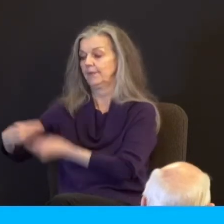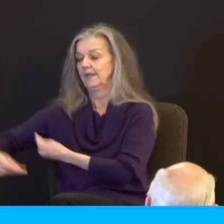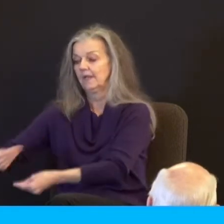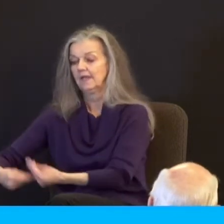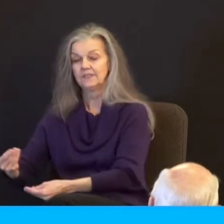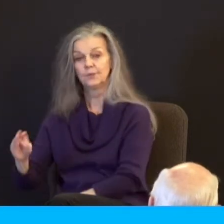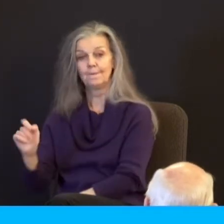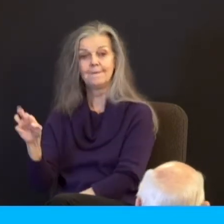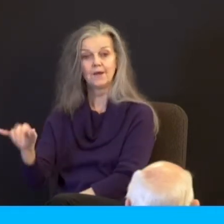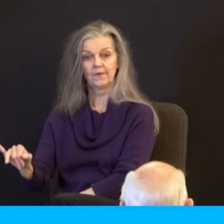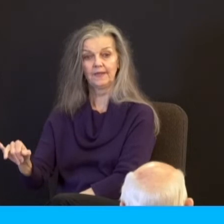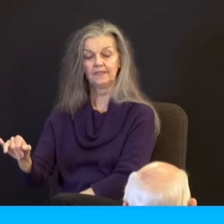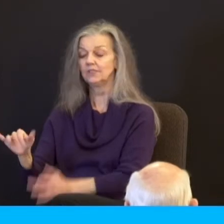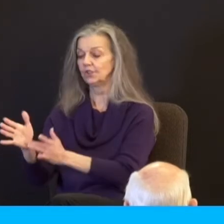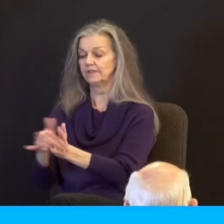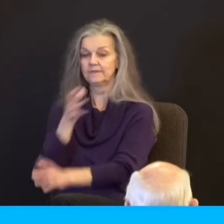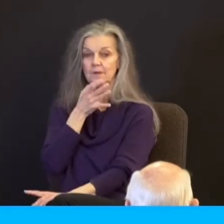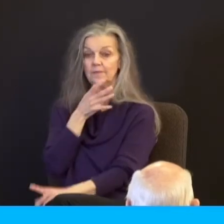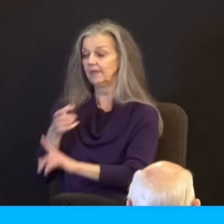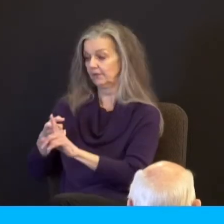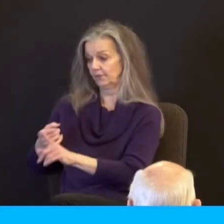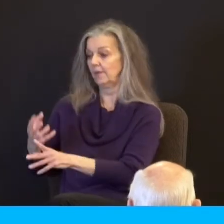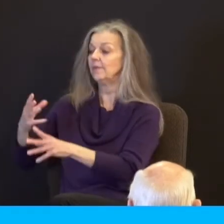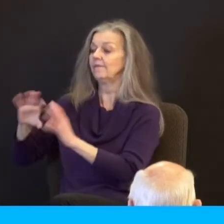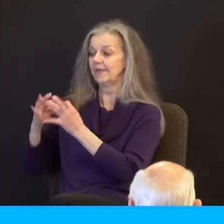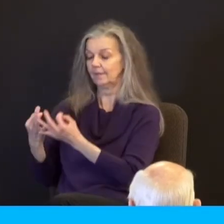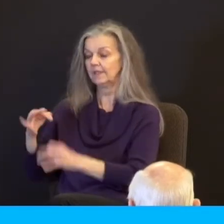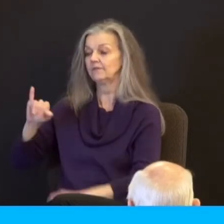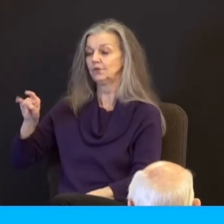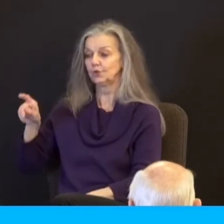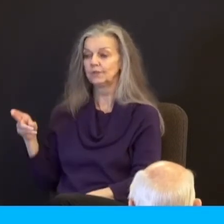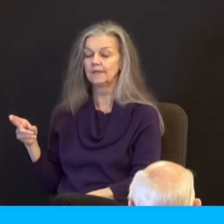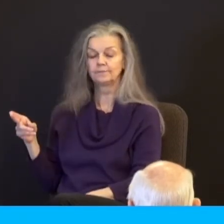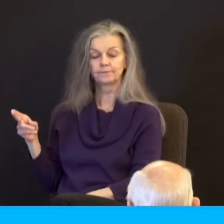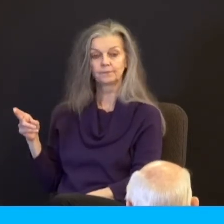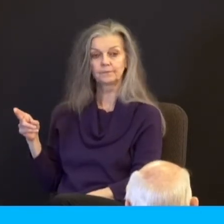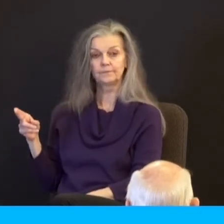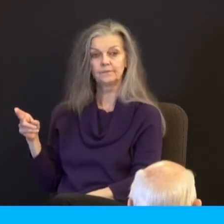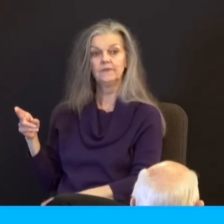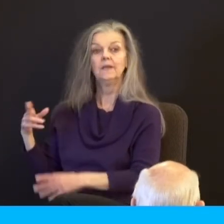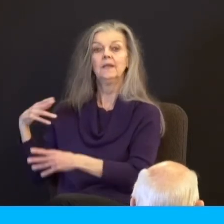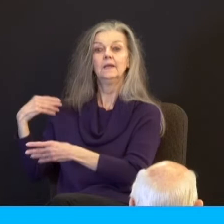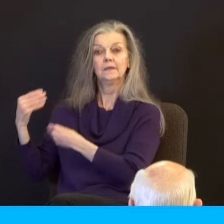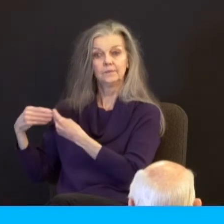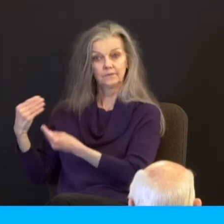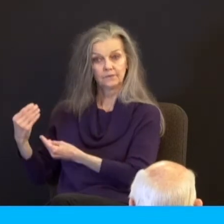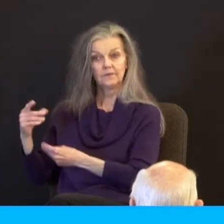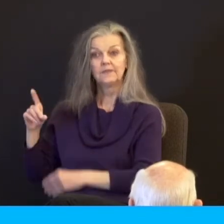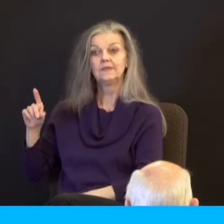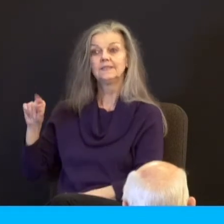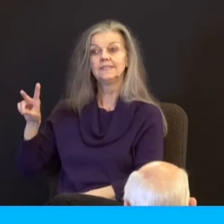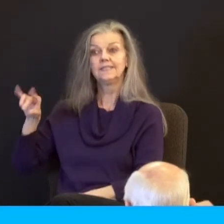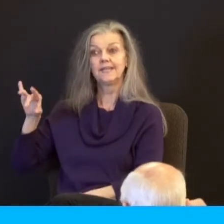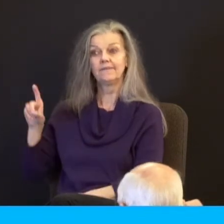Jesus. And so he is of the line of Judah. He is of the tribe of Judah. He's of the line of David. And he comes through David and Bathsheba and